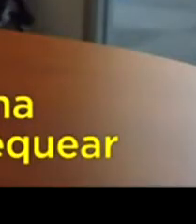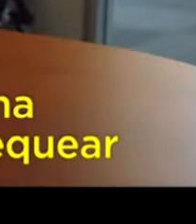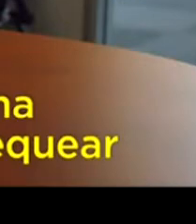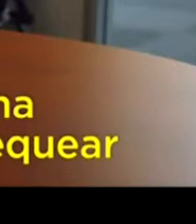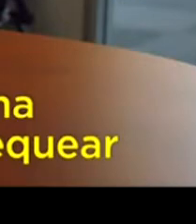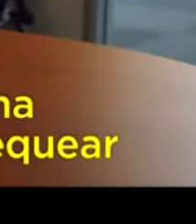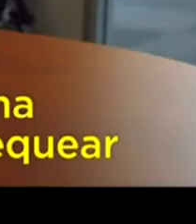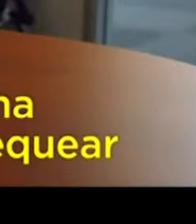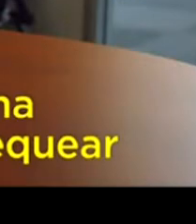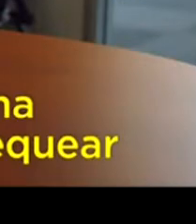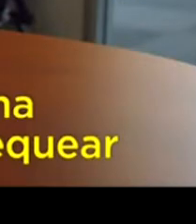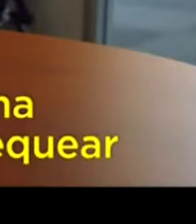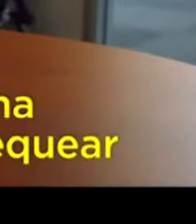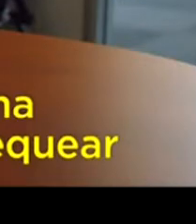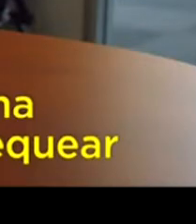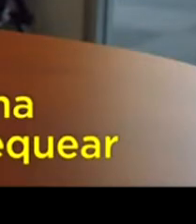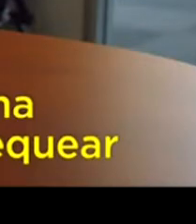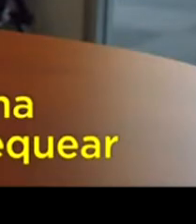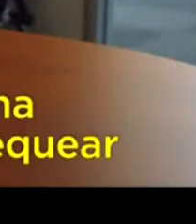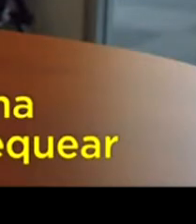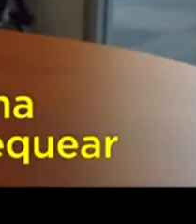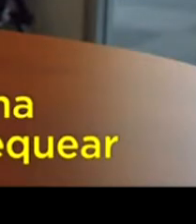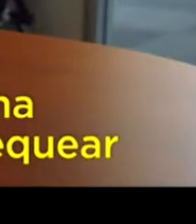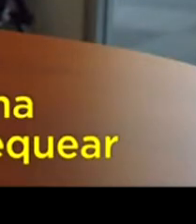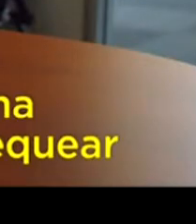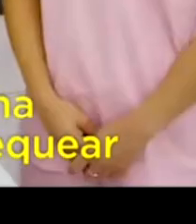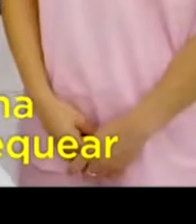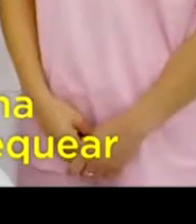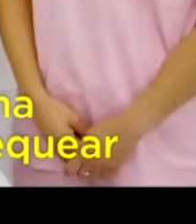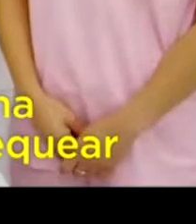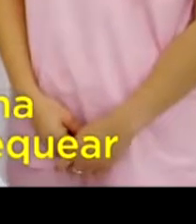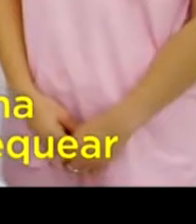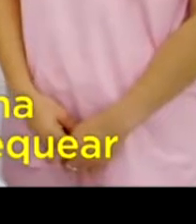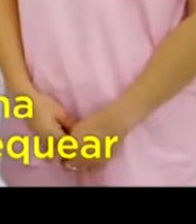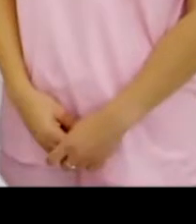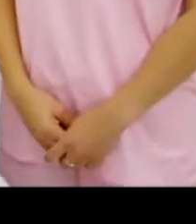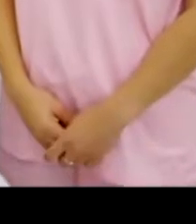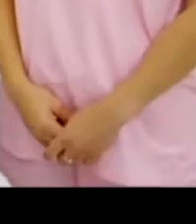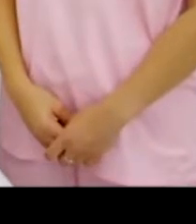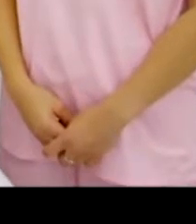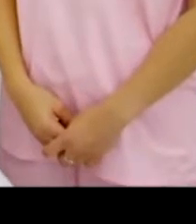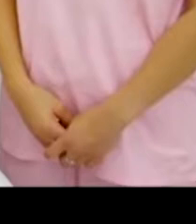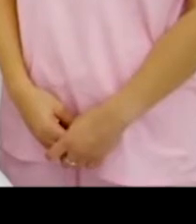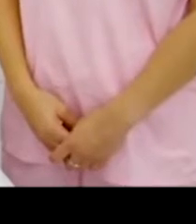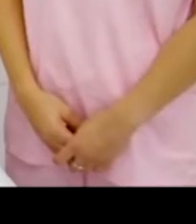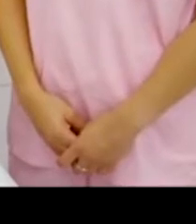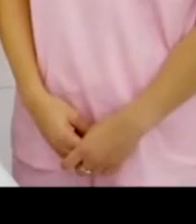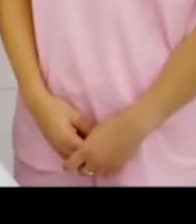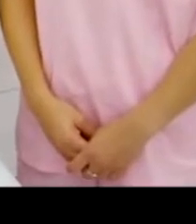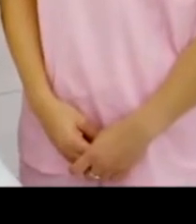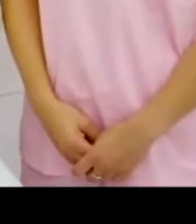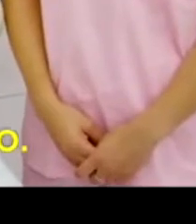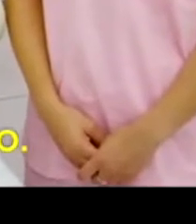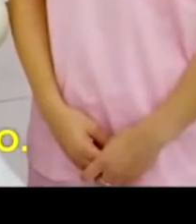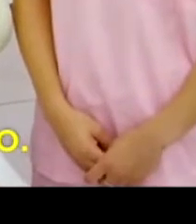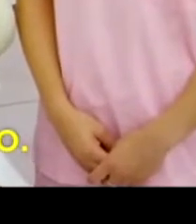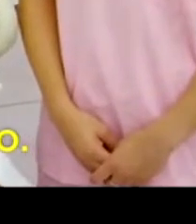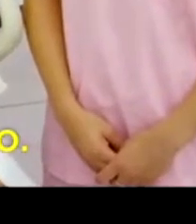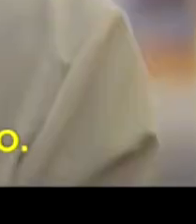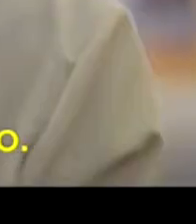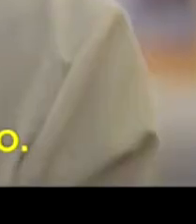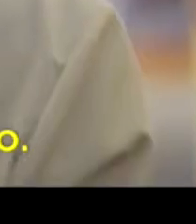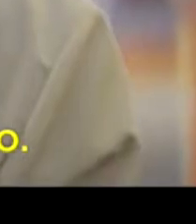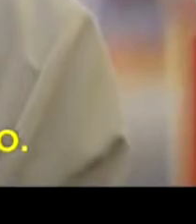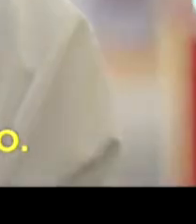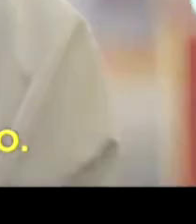know what, I'm going to order something for your nausea and an MRI, just to double check. Great, thank you very much, doctor. You're welcome,